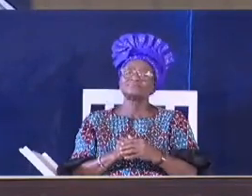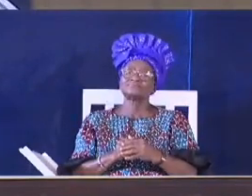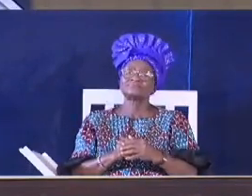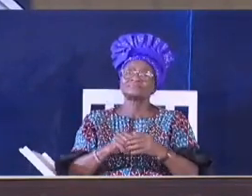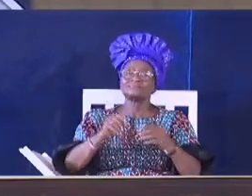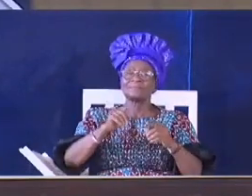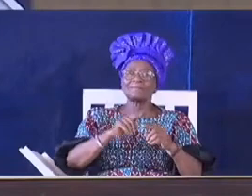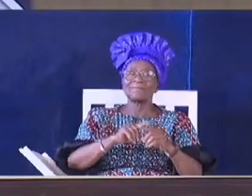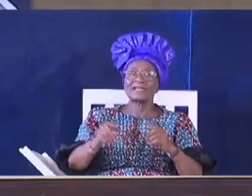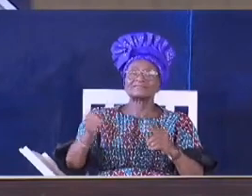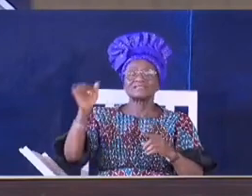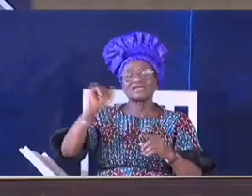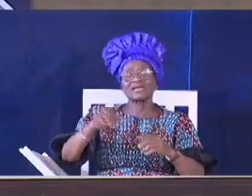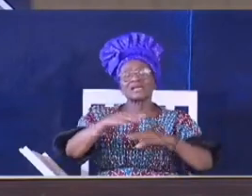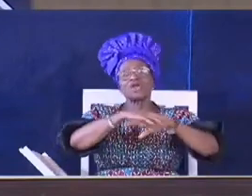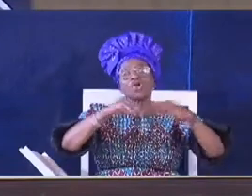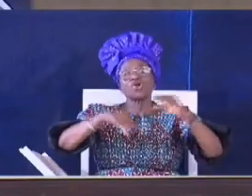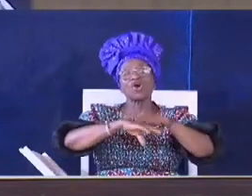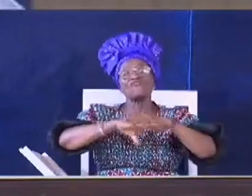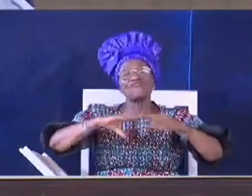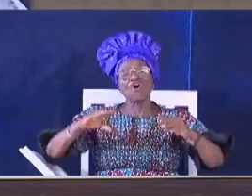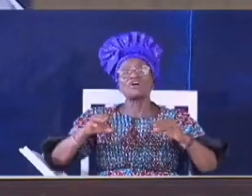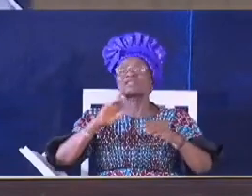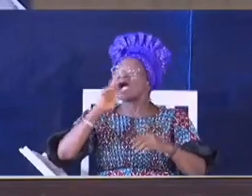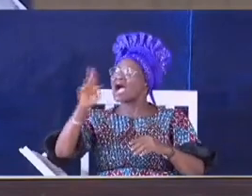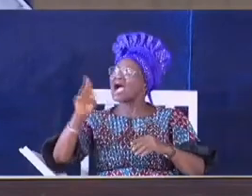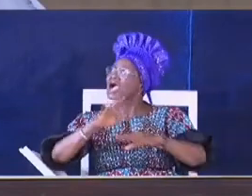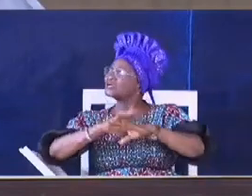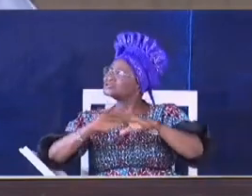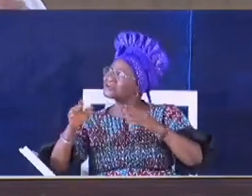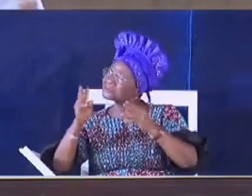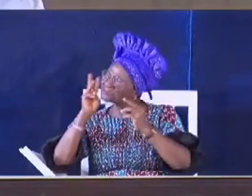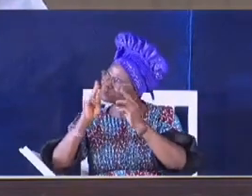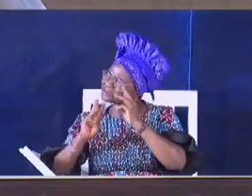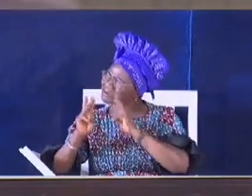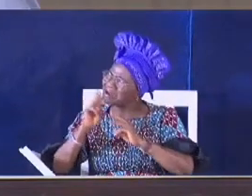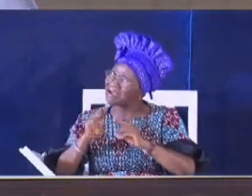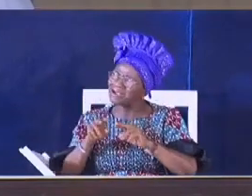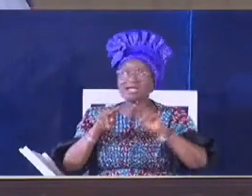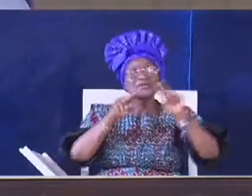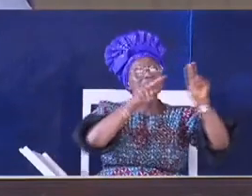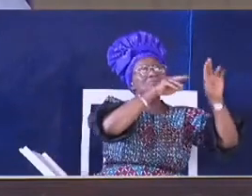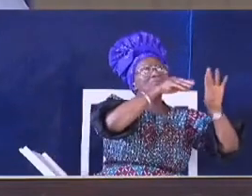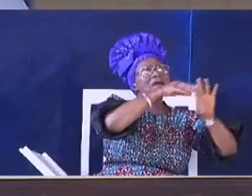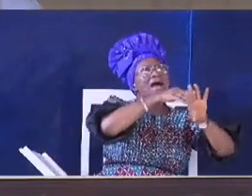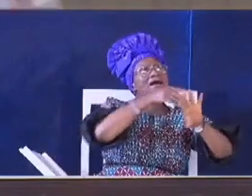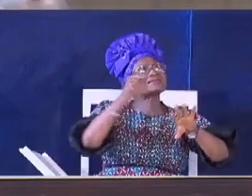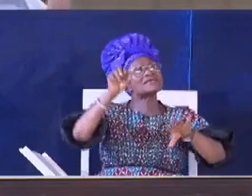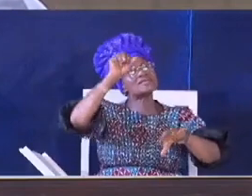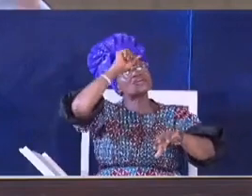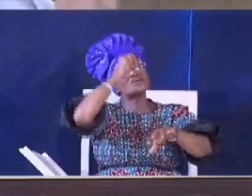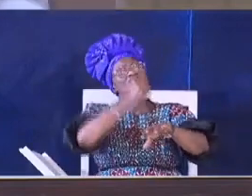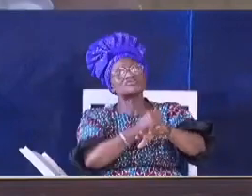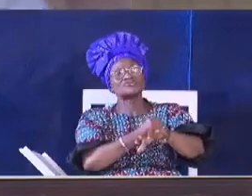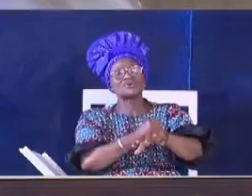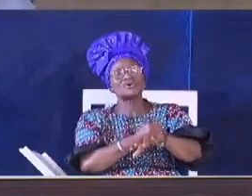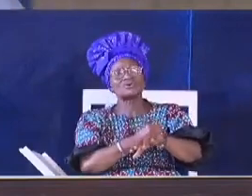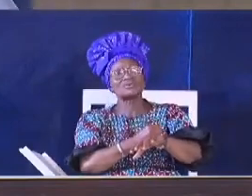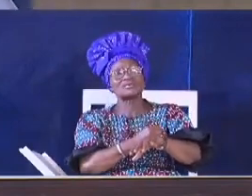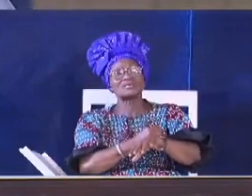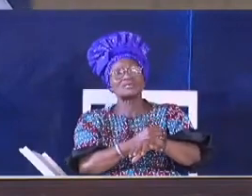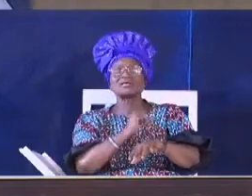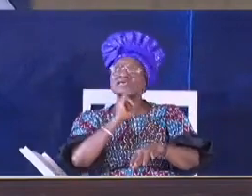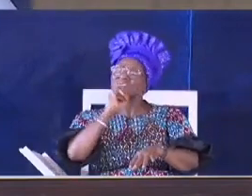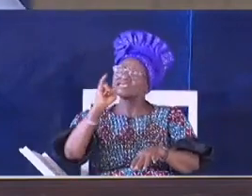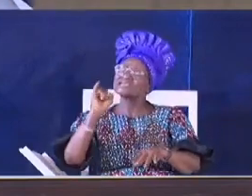But they consoled her. Don't weep. Look at the son. He's like his